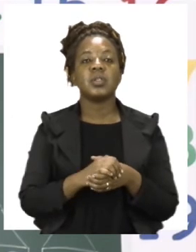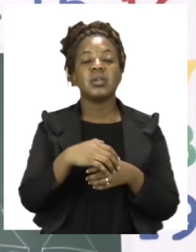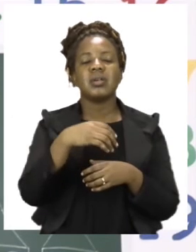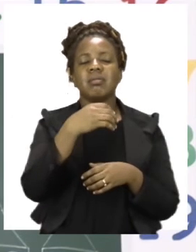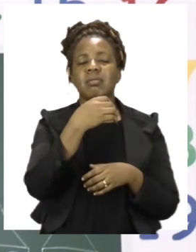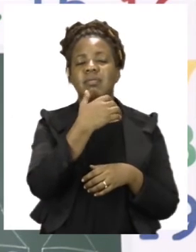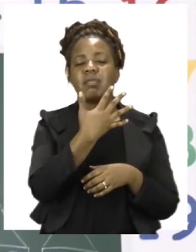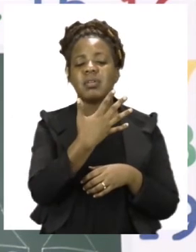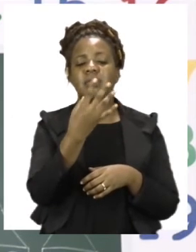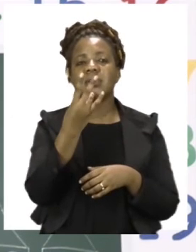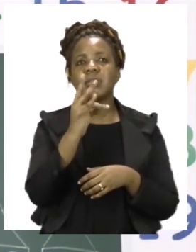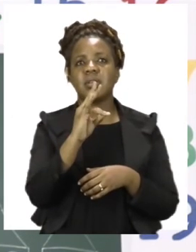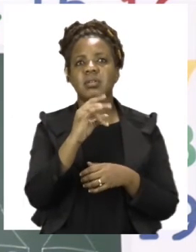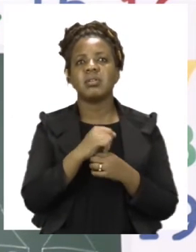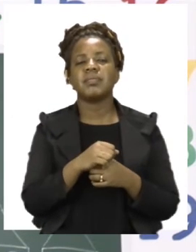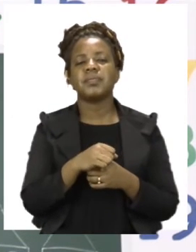57,